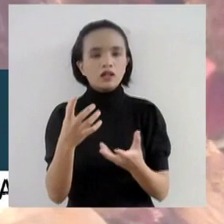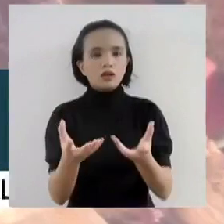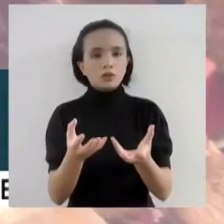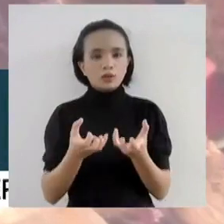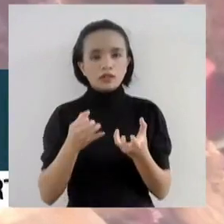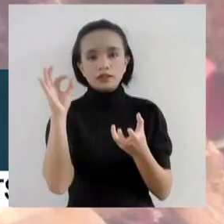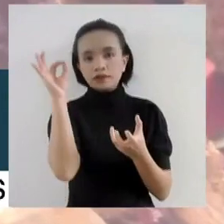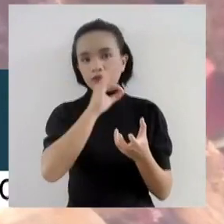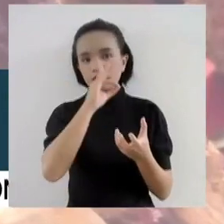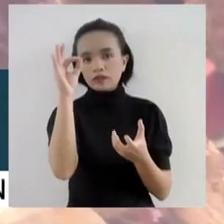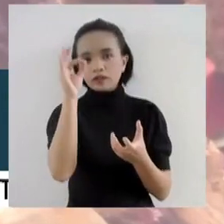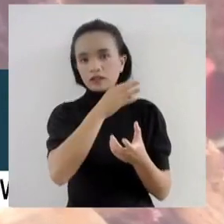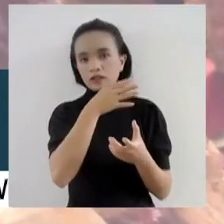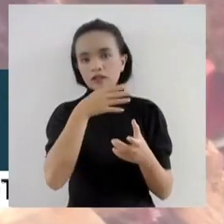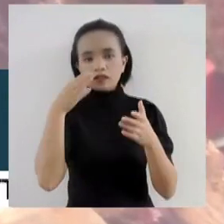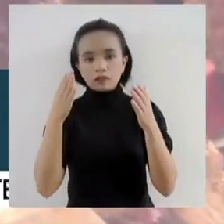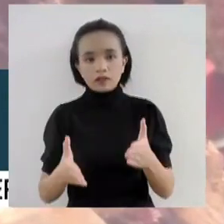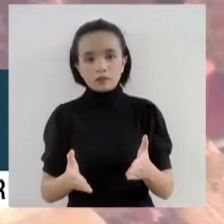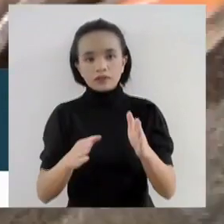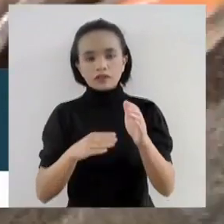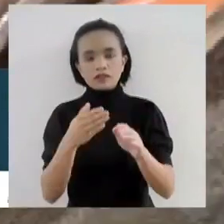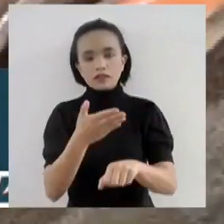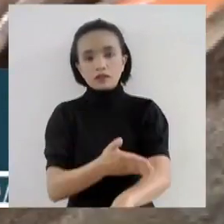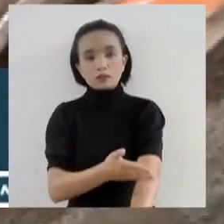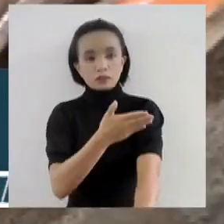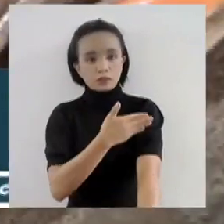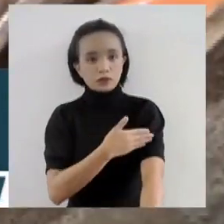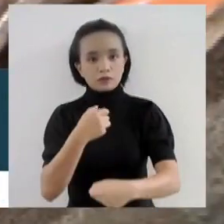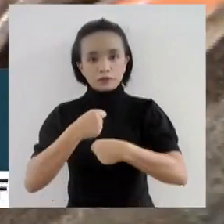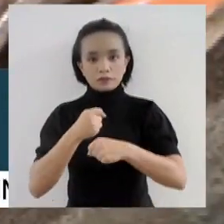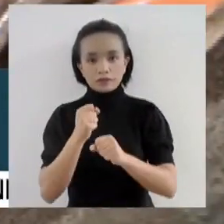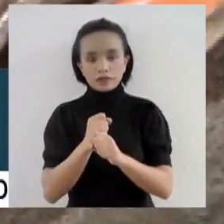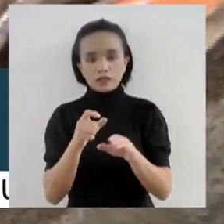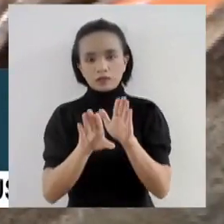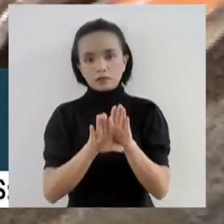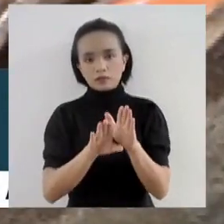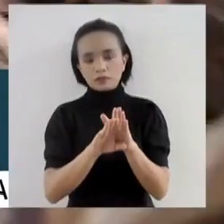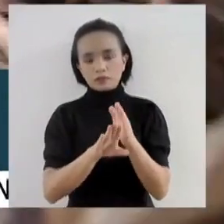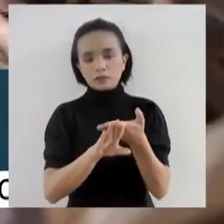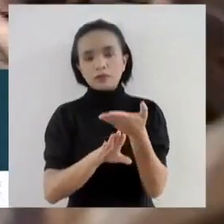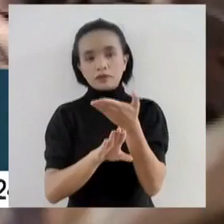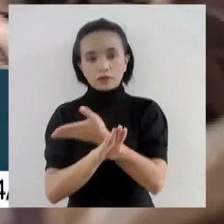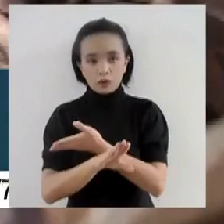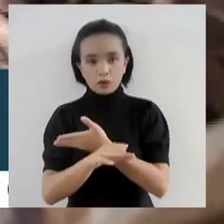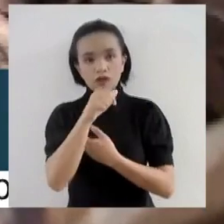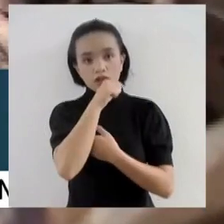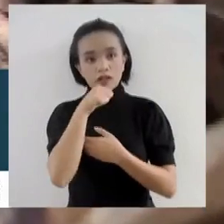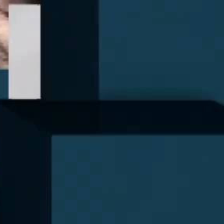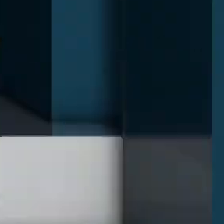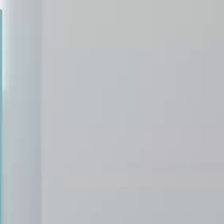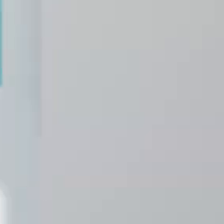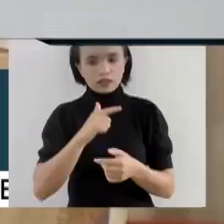boost their production before he turns over the agriculture portfolio to another cabinet official.